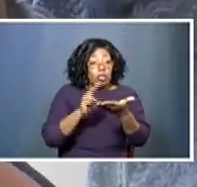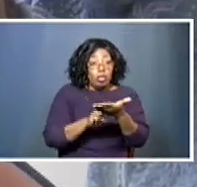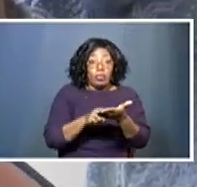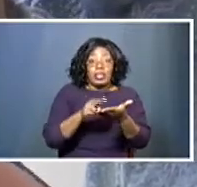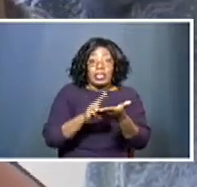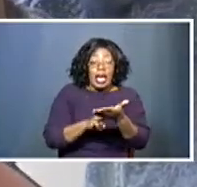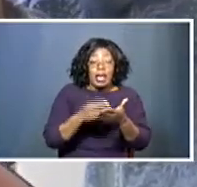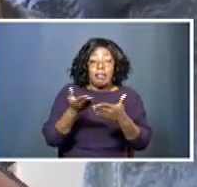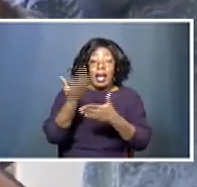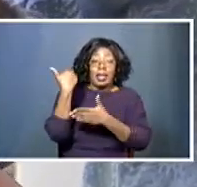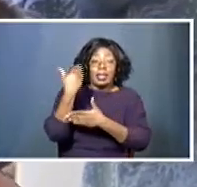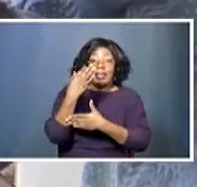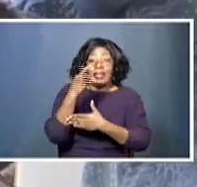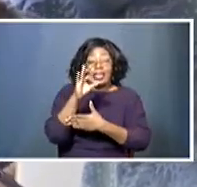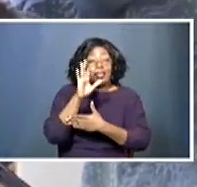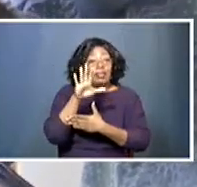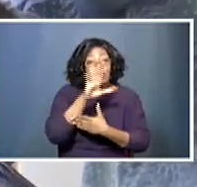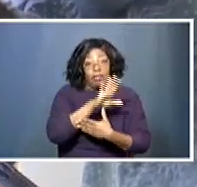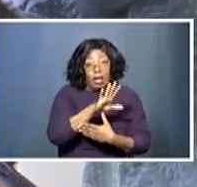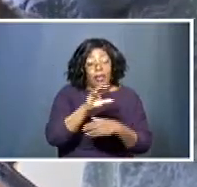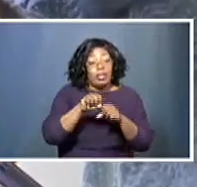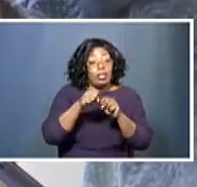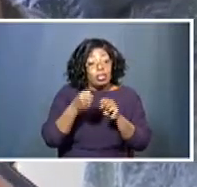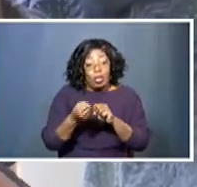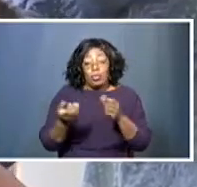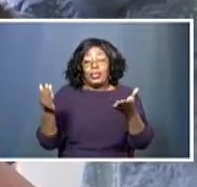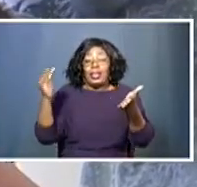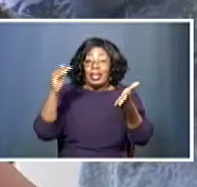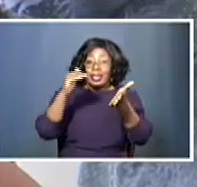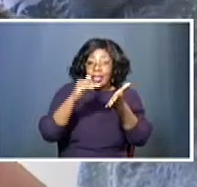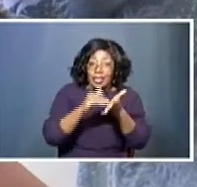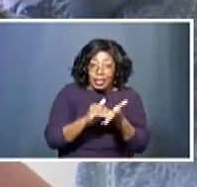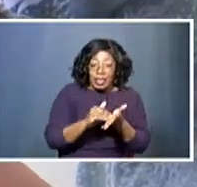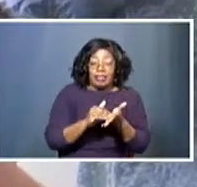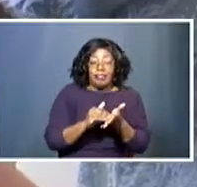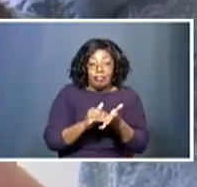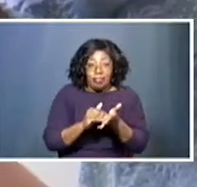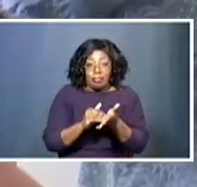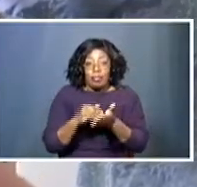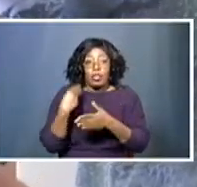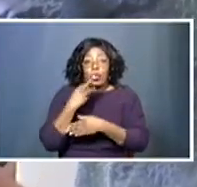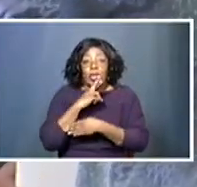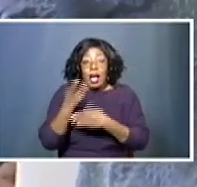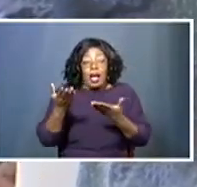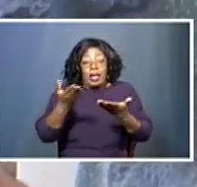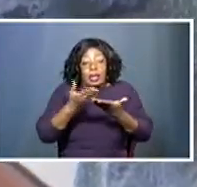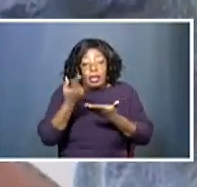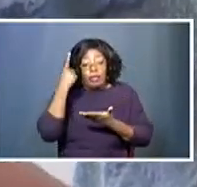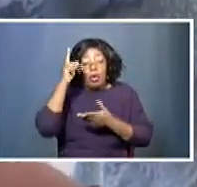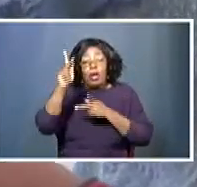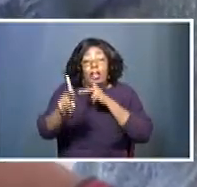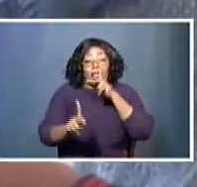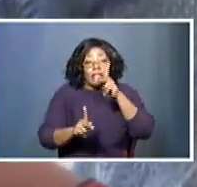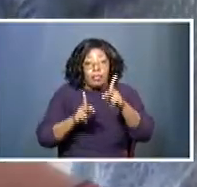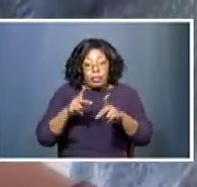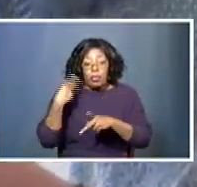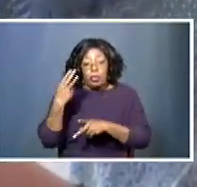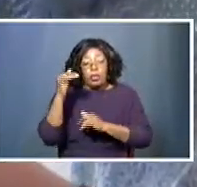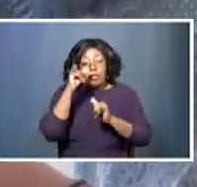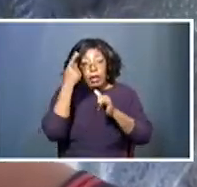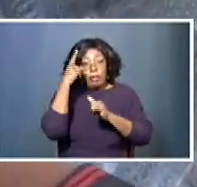in 1955. And so, again, we are here for the people. We'll continue to fight for the